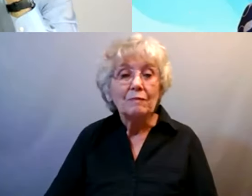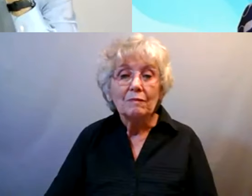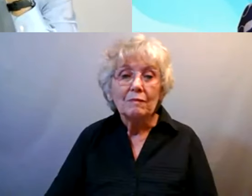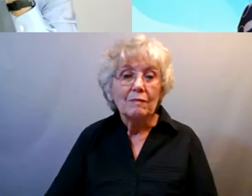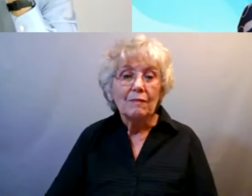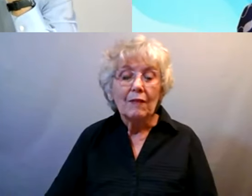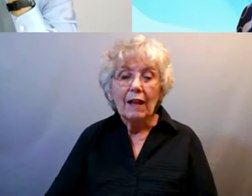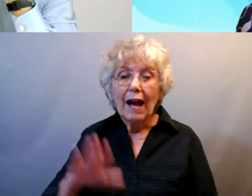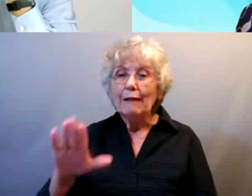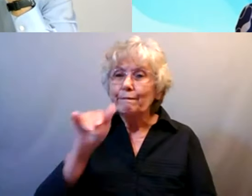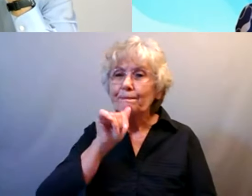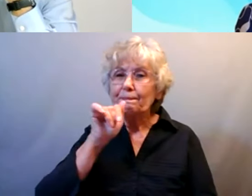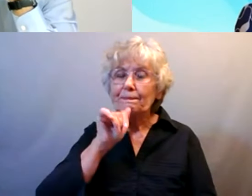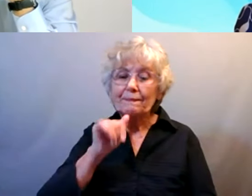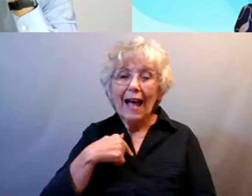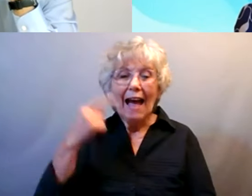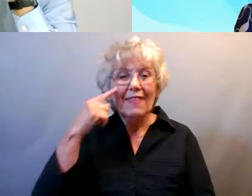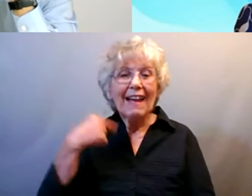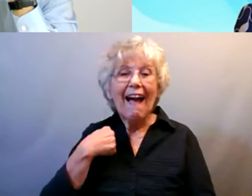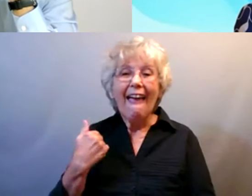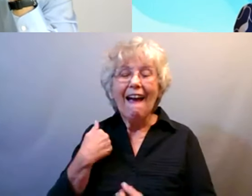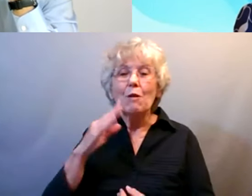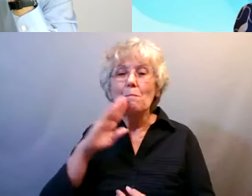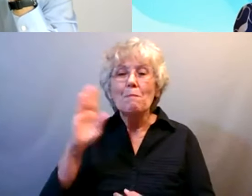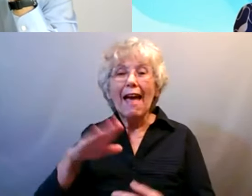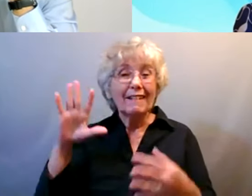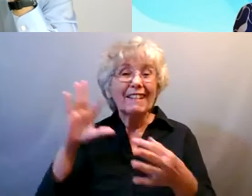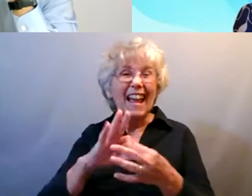Hi, bear with me. I think I might have a bad connection, but